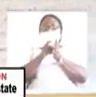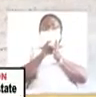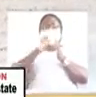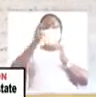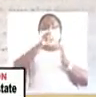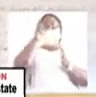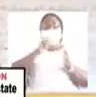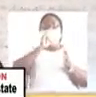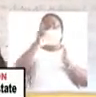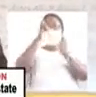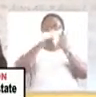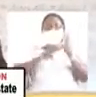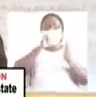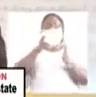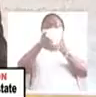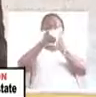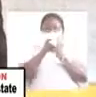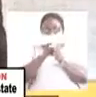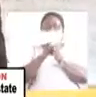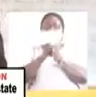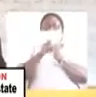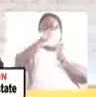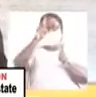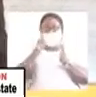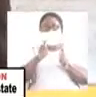The first question is, what is demand?